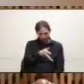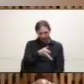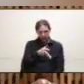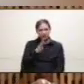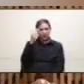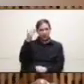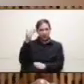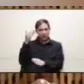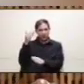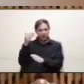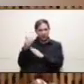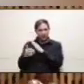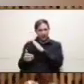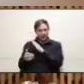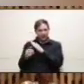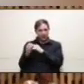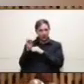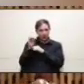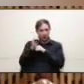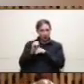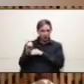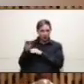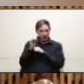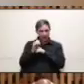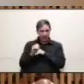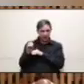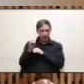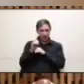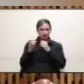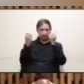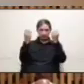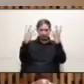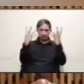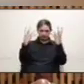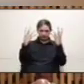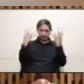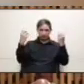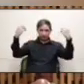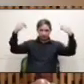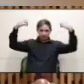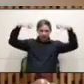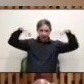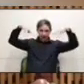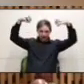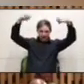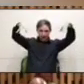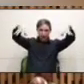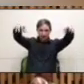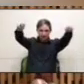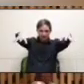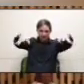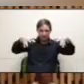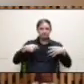October our town should be lighting, and as well